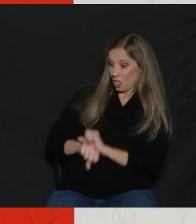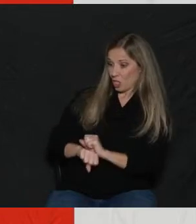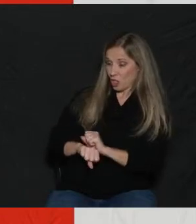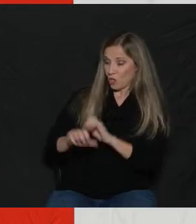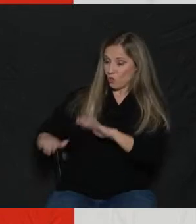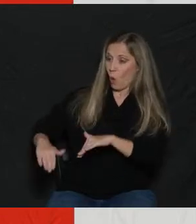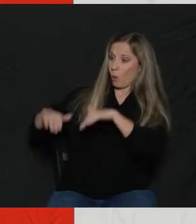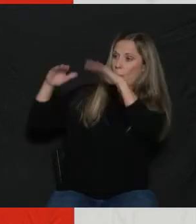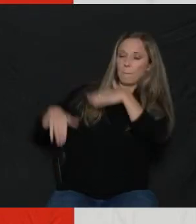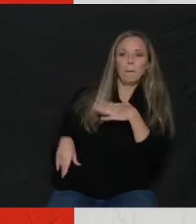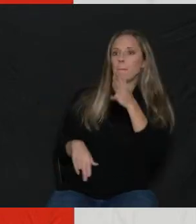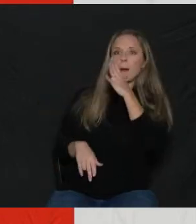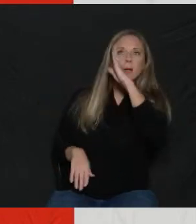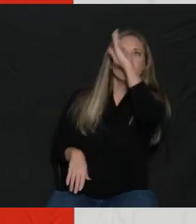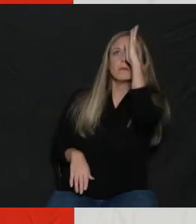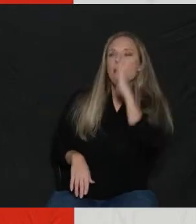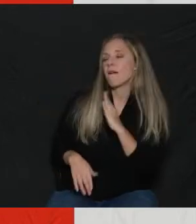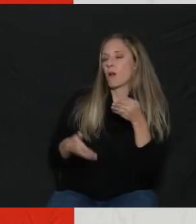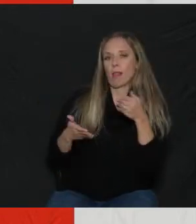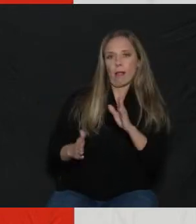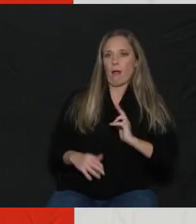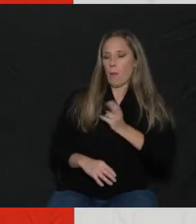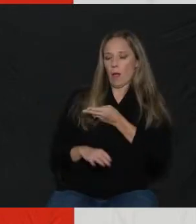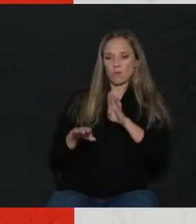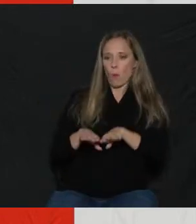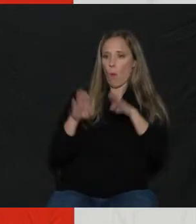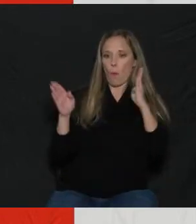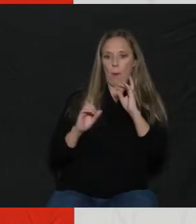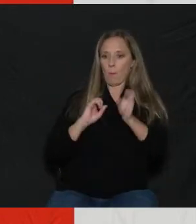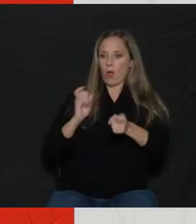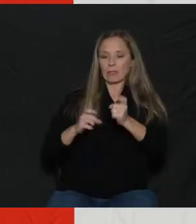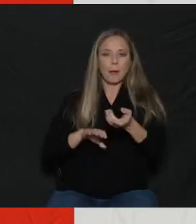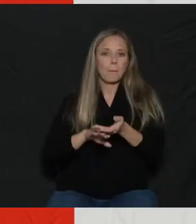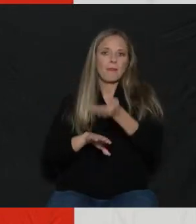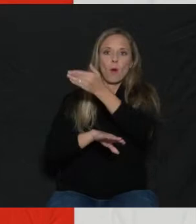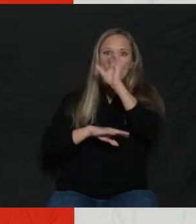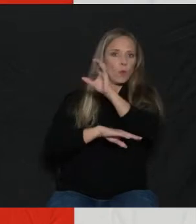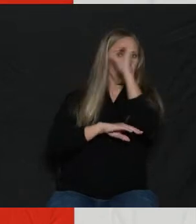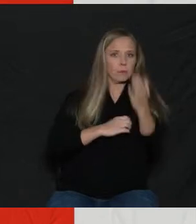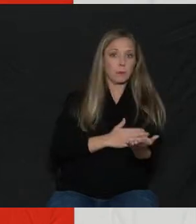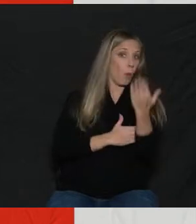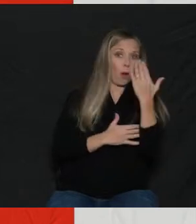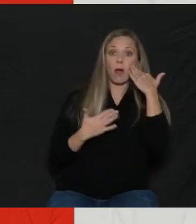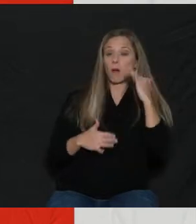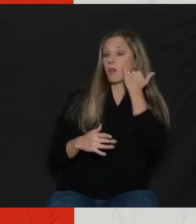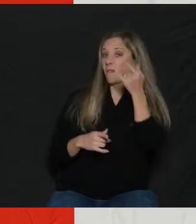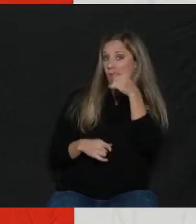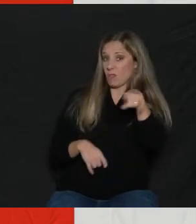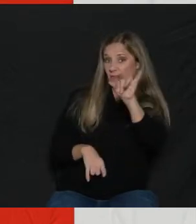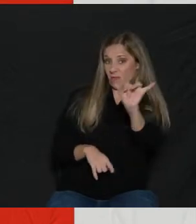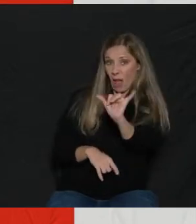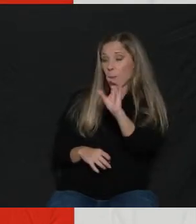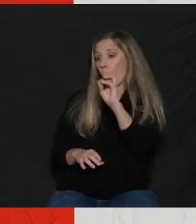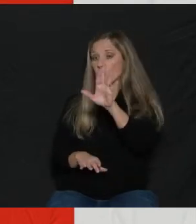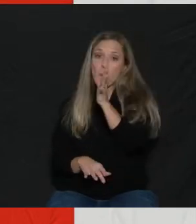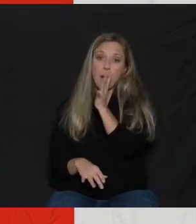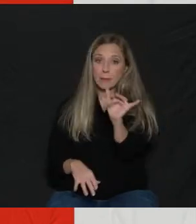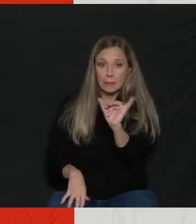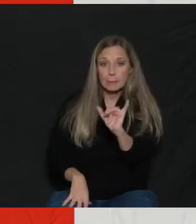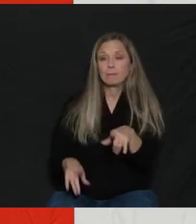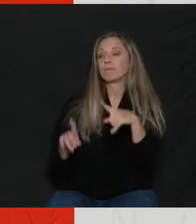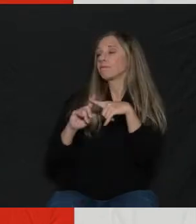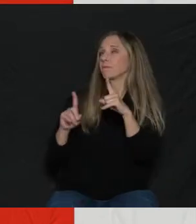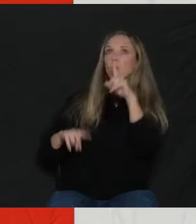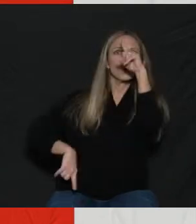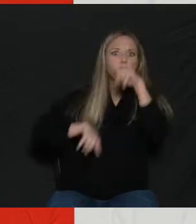mom would never allow us to open presents before Christmas morning. I don't know if you're like that or you had a mom like that. So there was